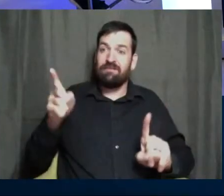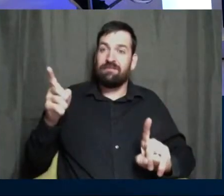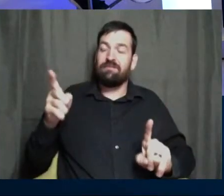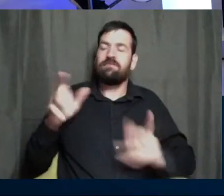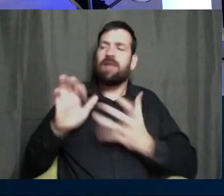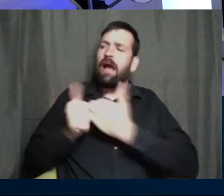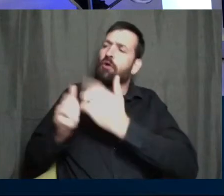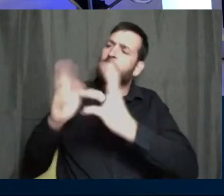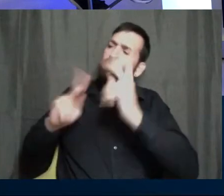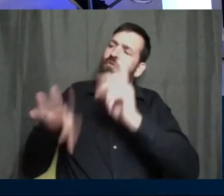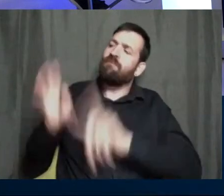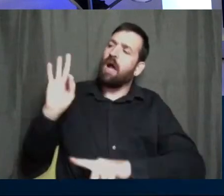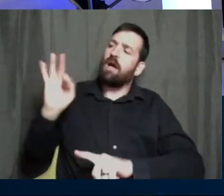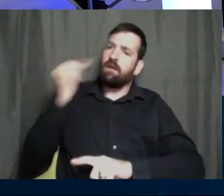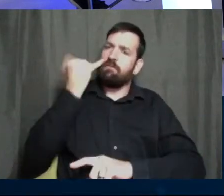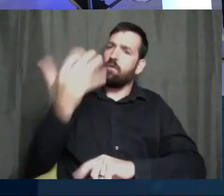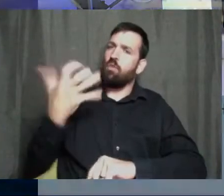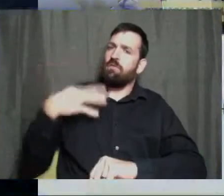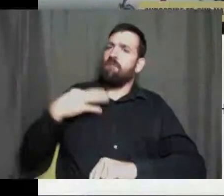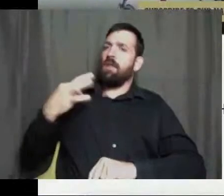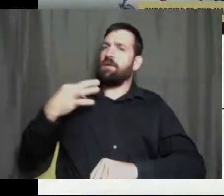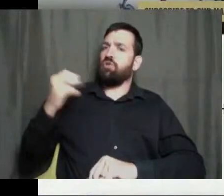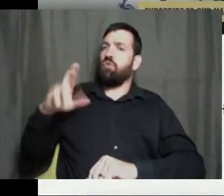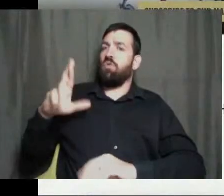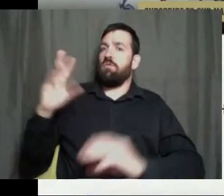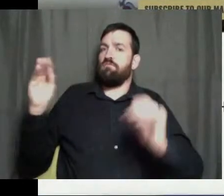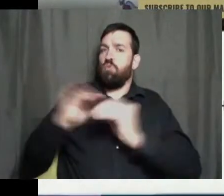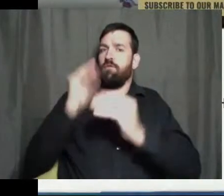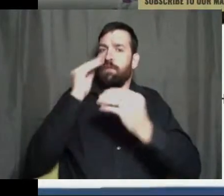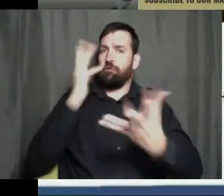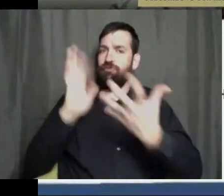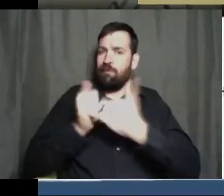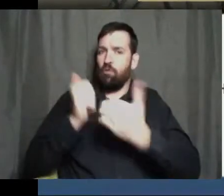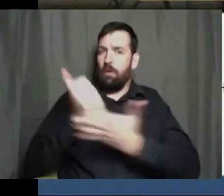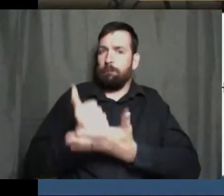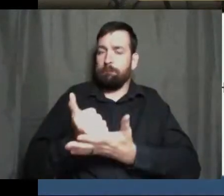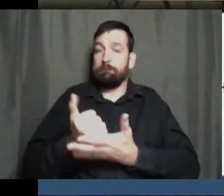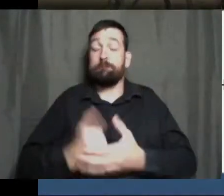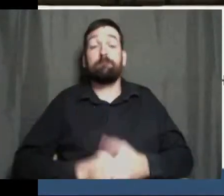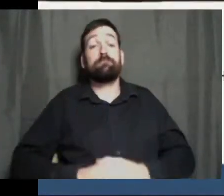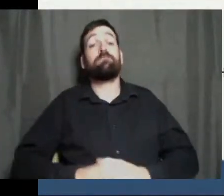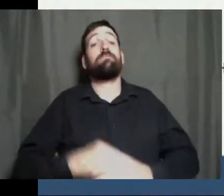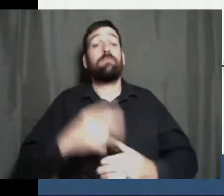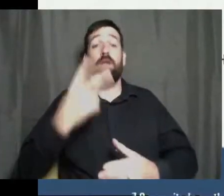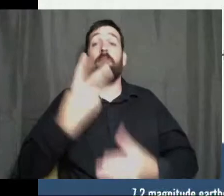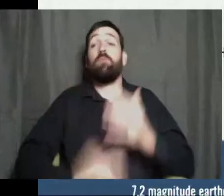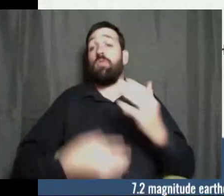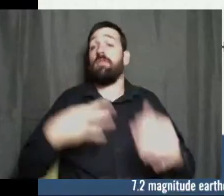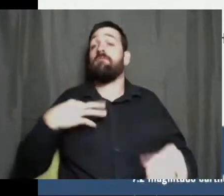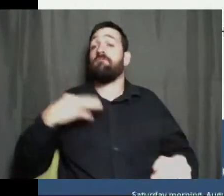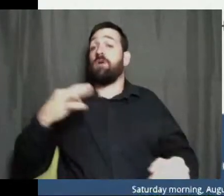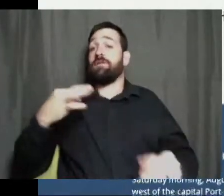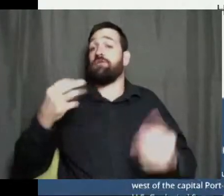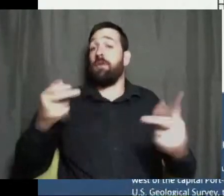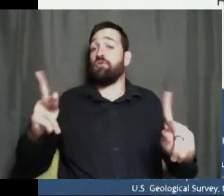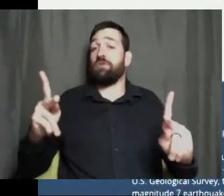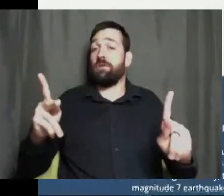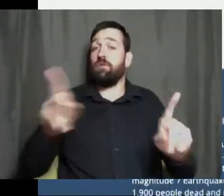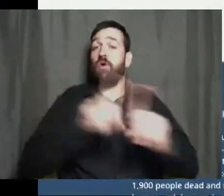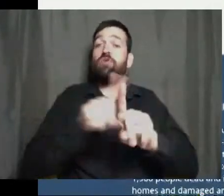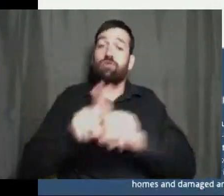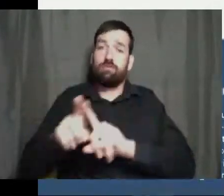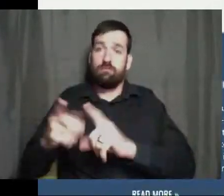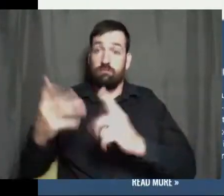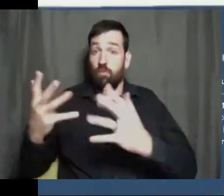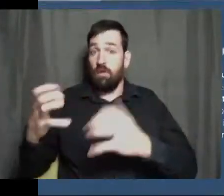want to volunteer and find out more information about how they can help? So for both volunteering opportunities and also if you want to find a vaccine